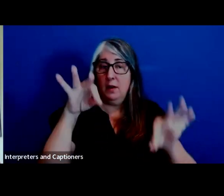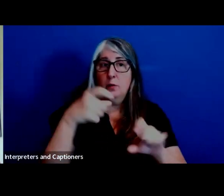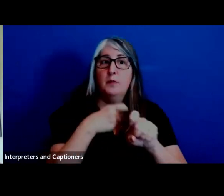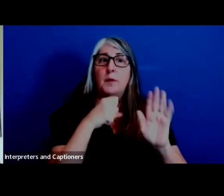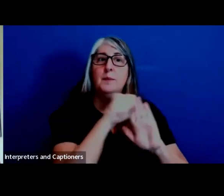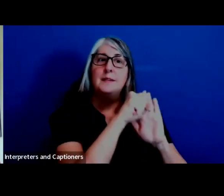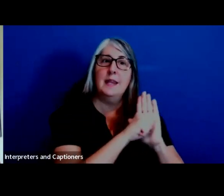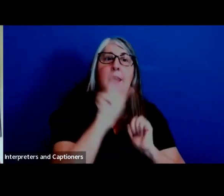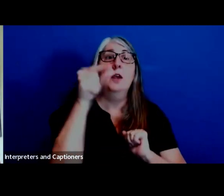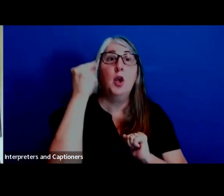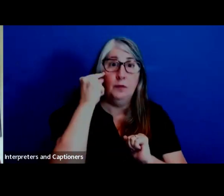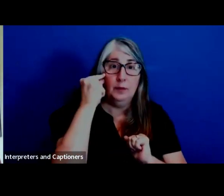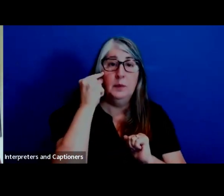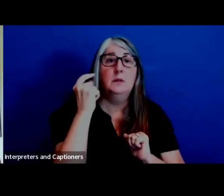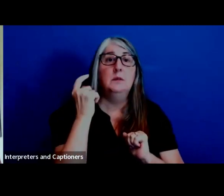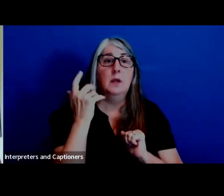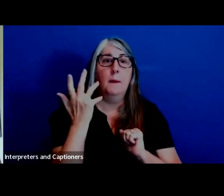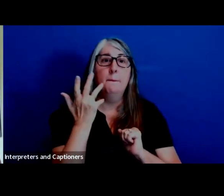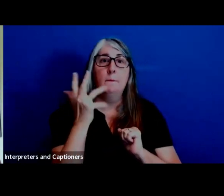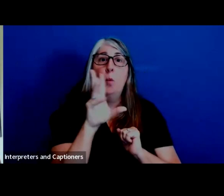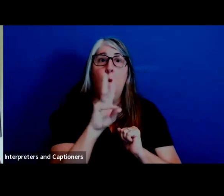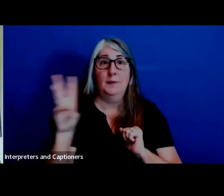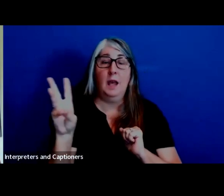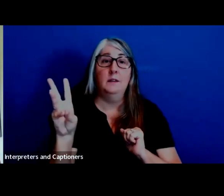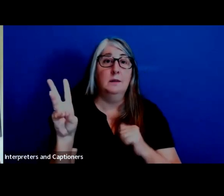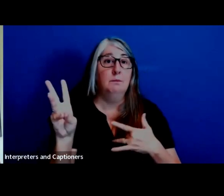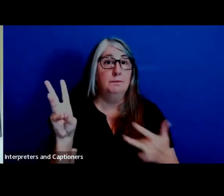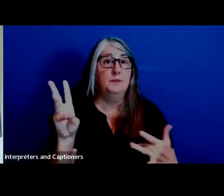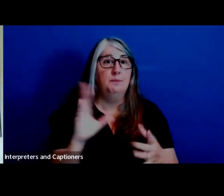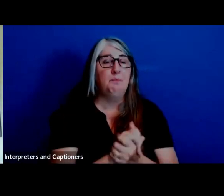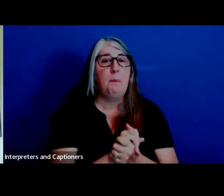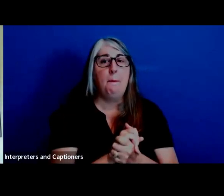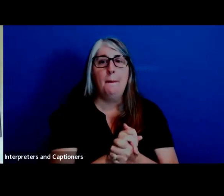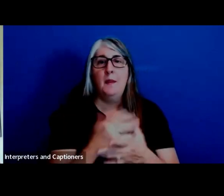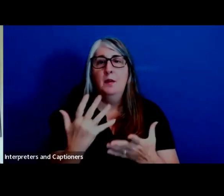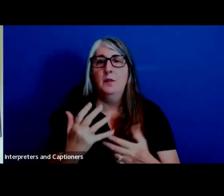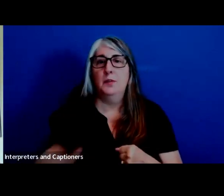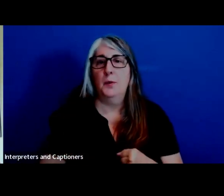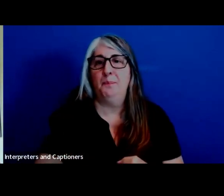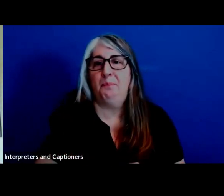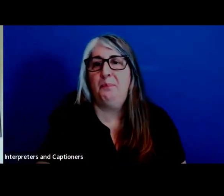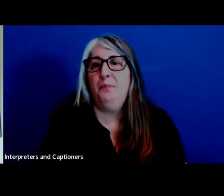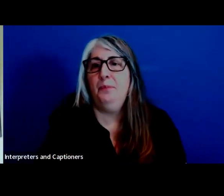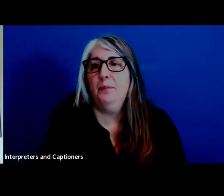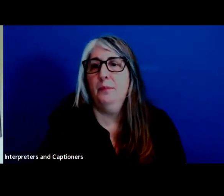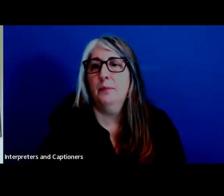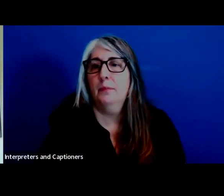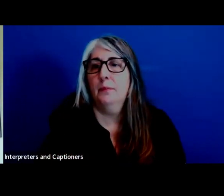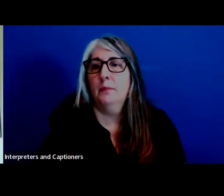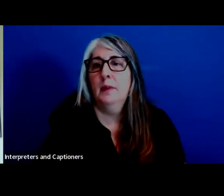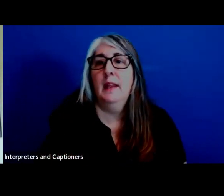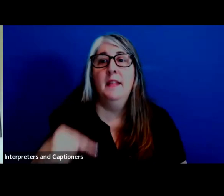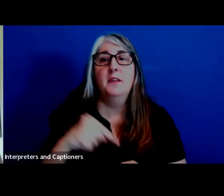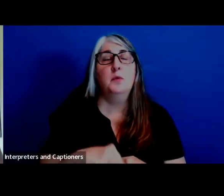state government websites, actually. So here's one from the Nebraska Government